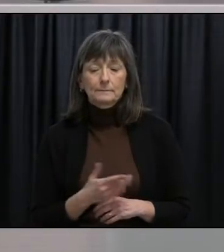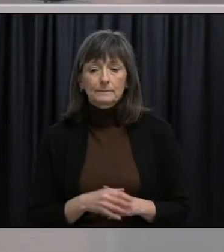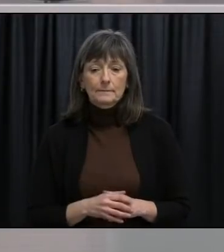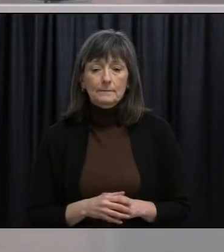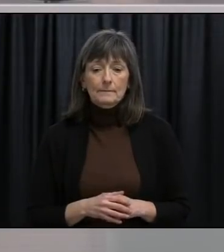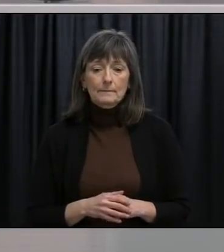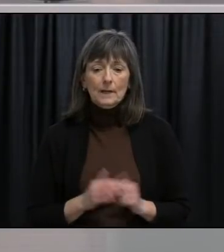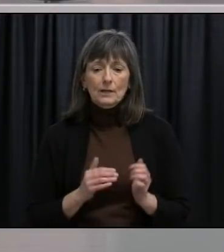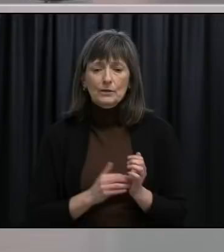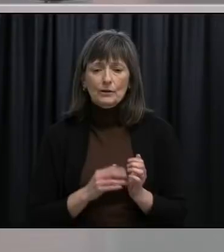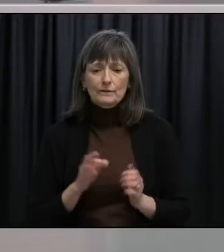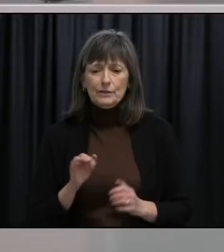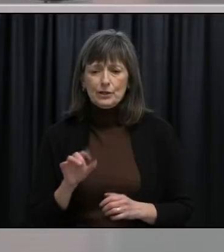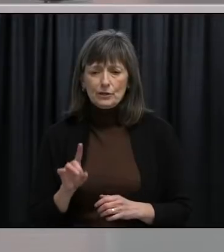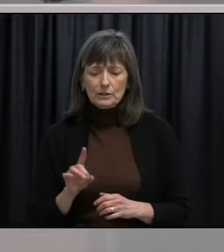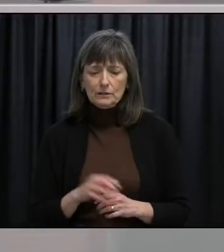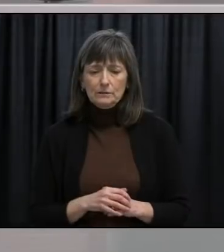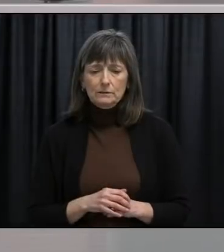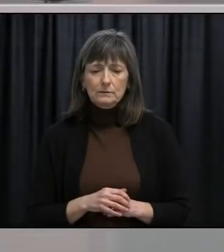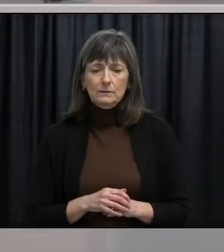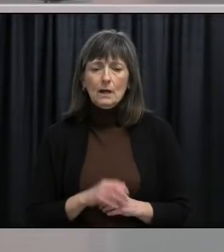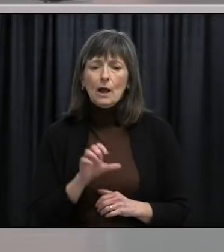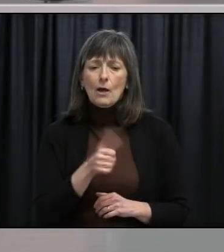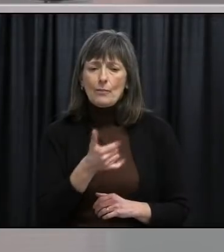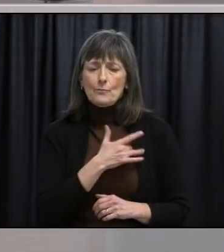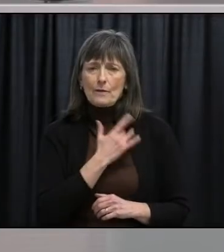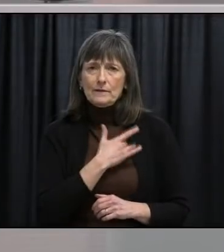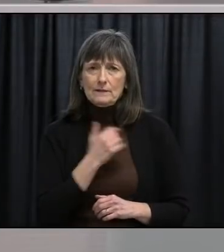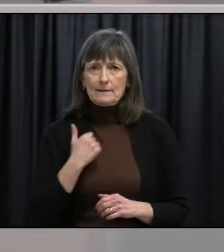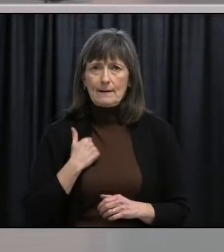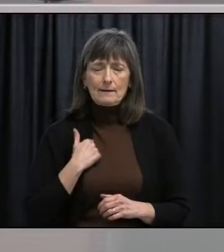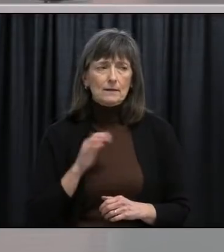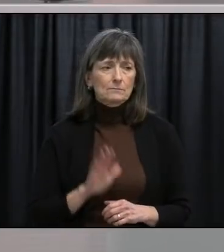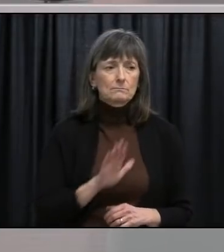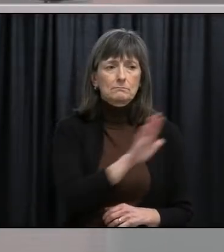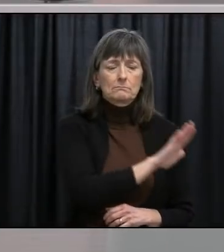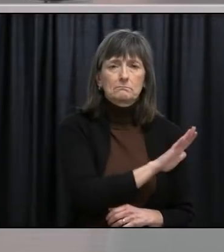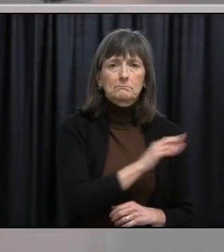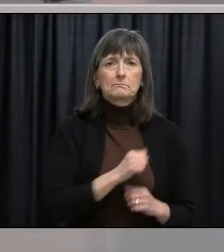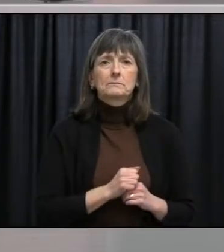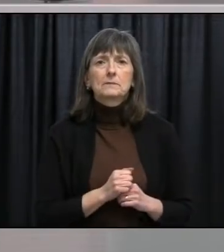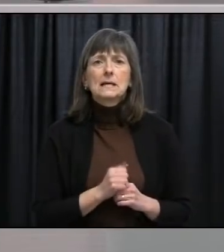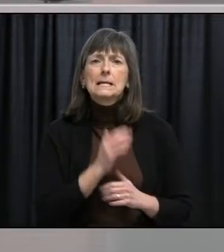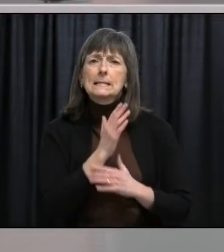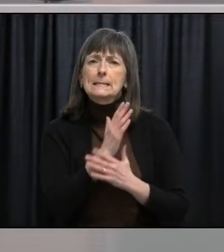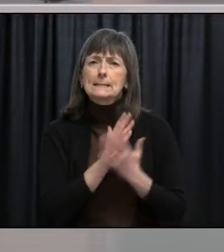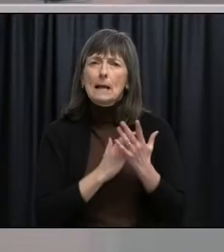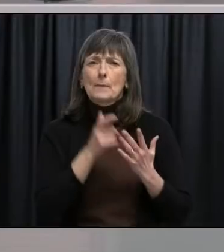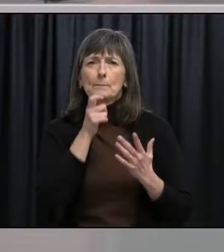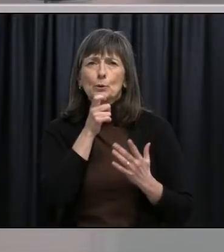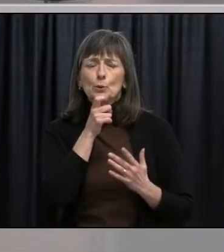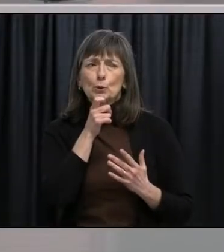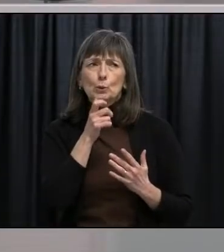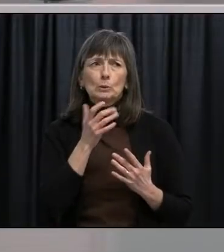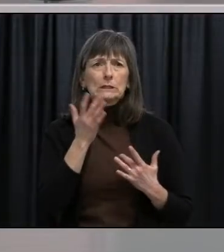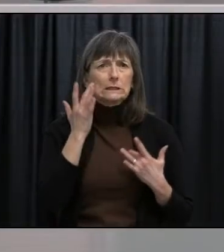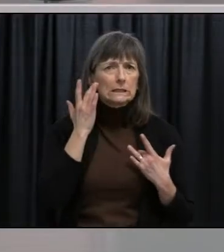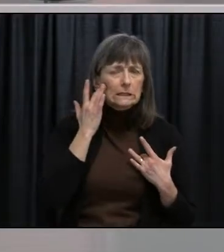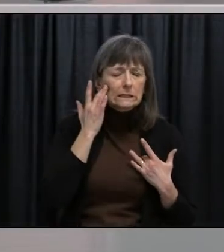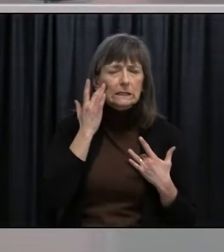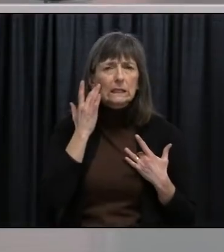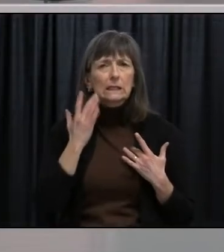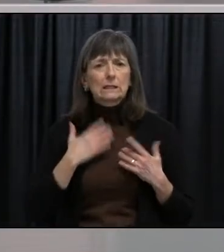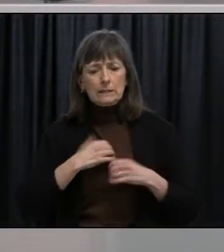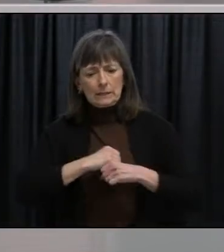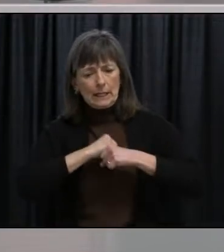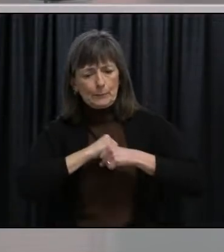Dr. Fitzgerald, in other jurisdictions across Canada, for those who are immunocompromised, have anaphylactic reactions, things like that, they've had